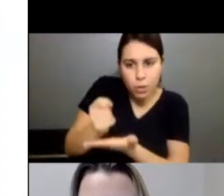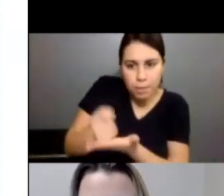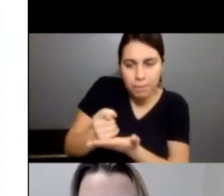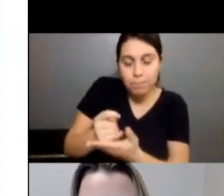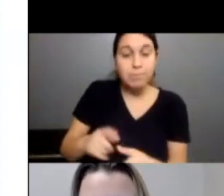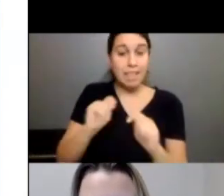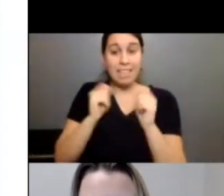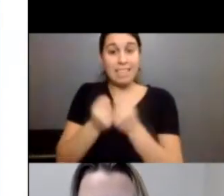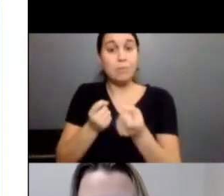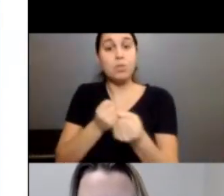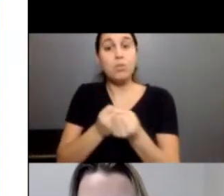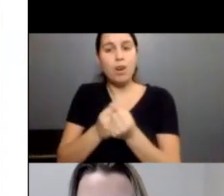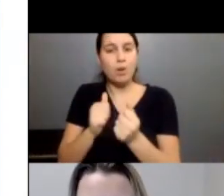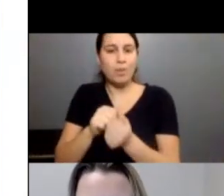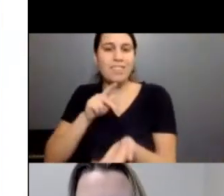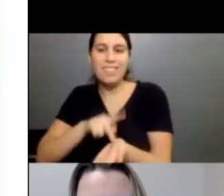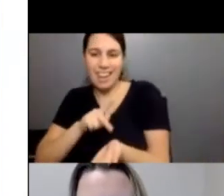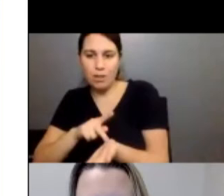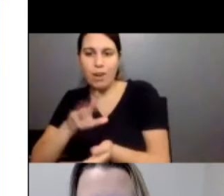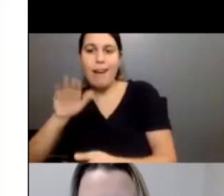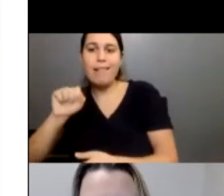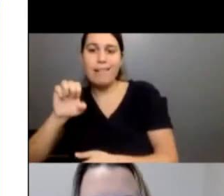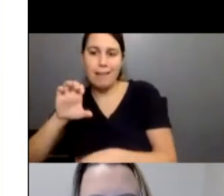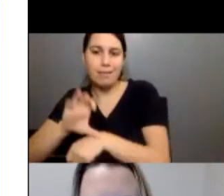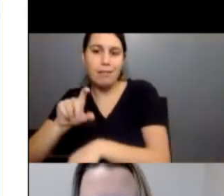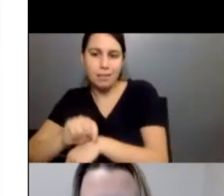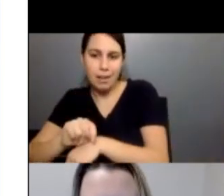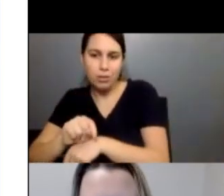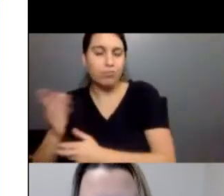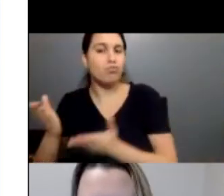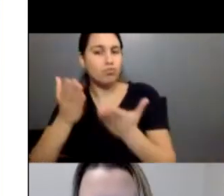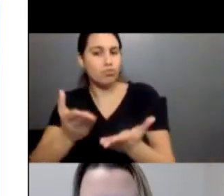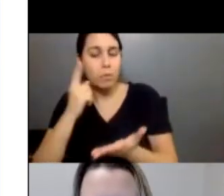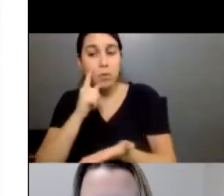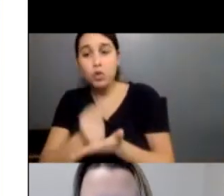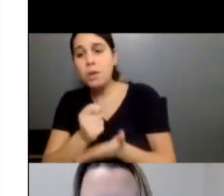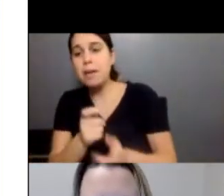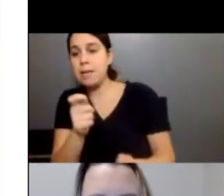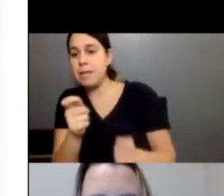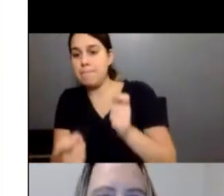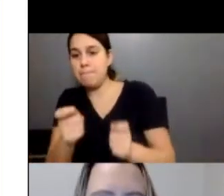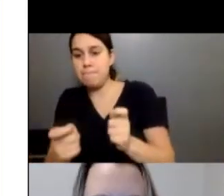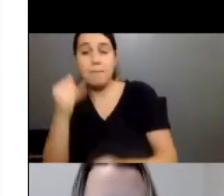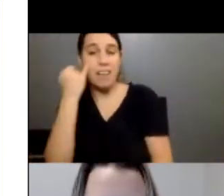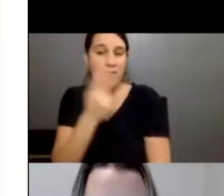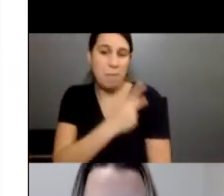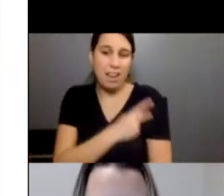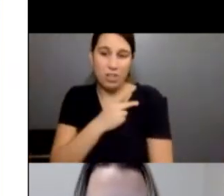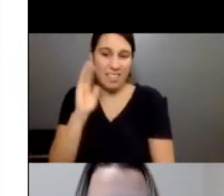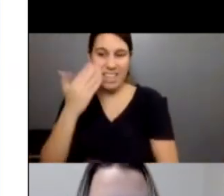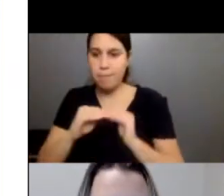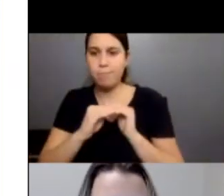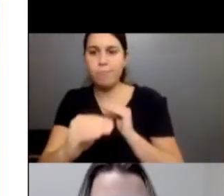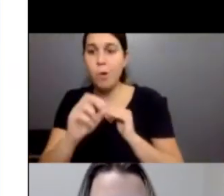is supported by psychiatric case consultation with recommendations for treatment adjustment for patients who are not improving as